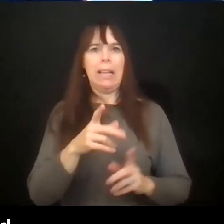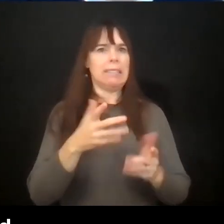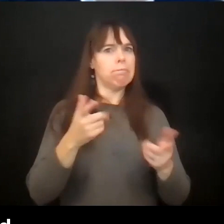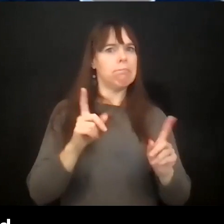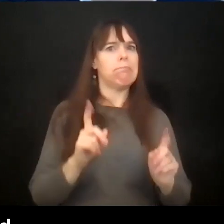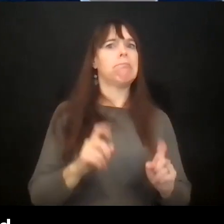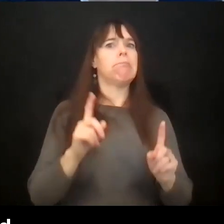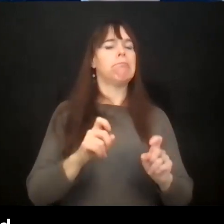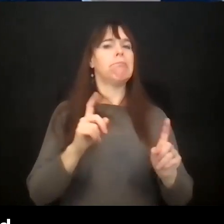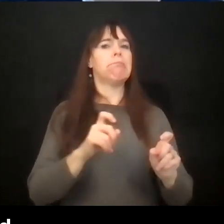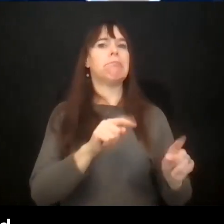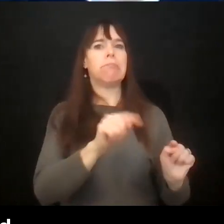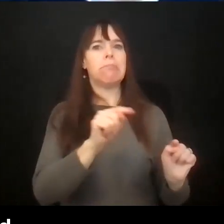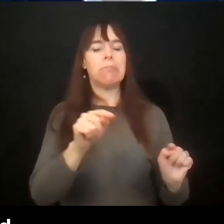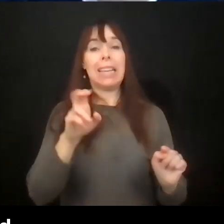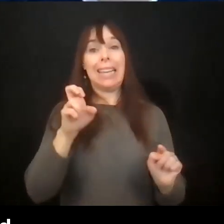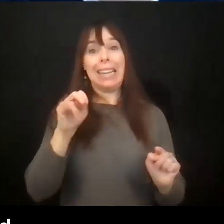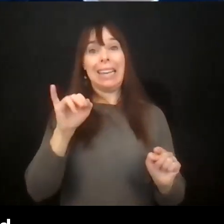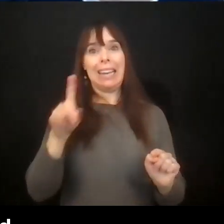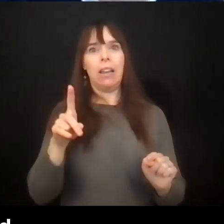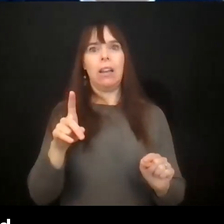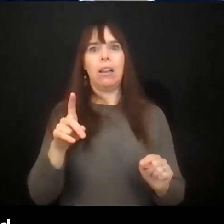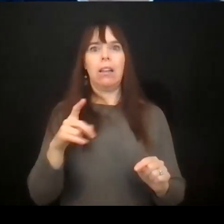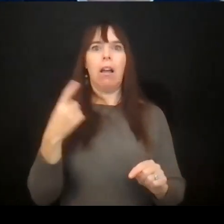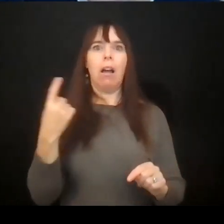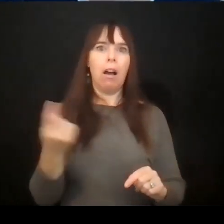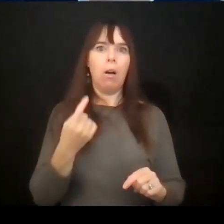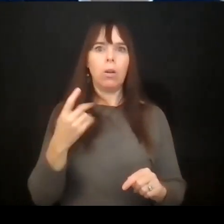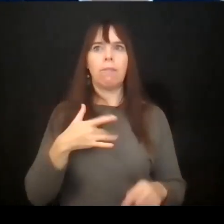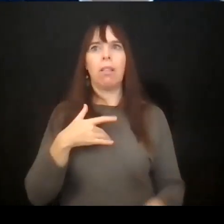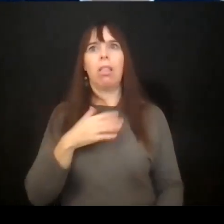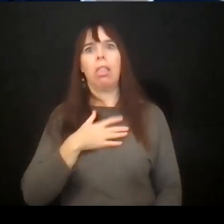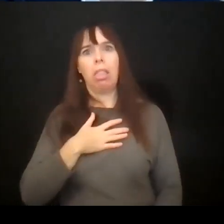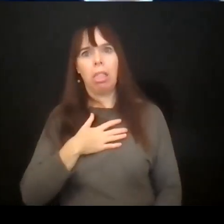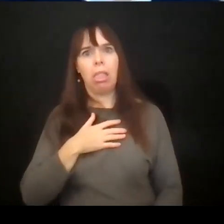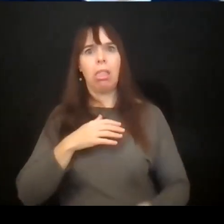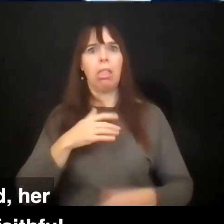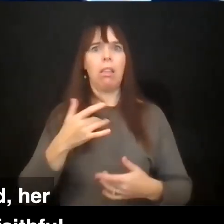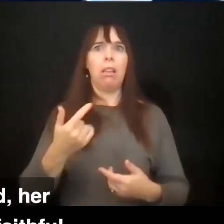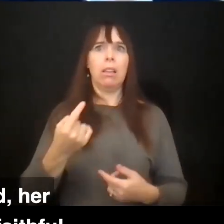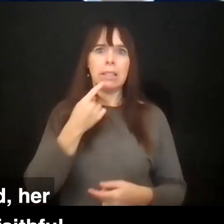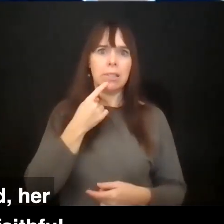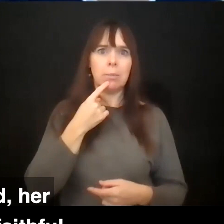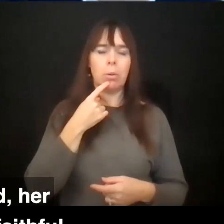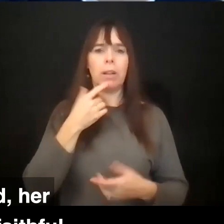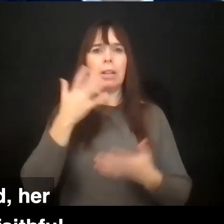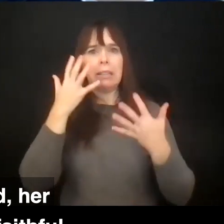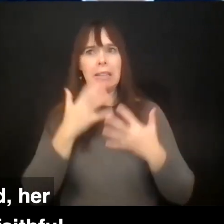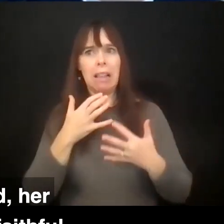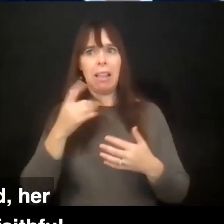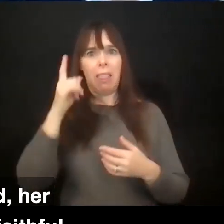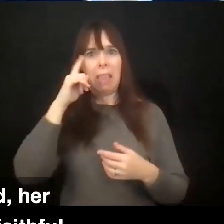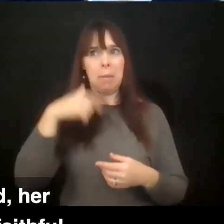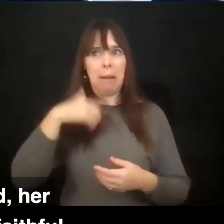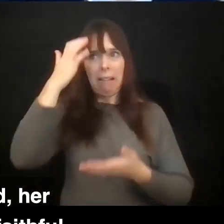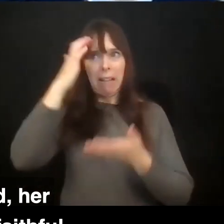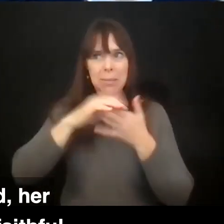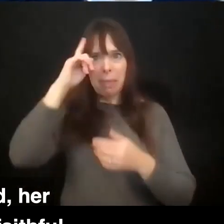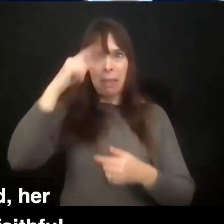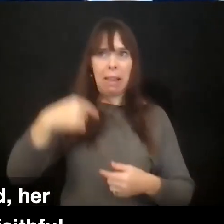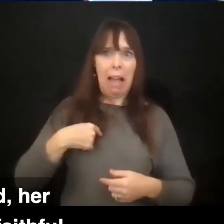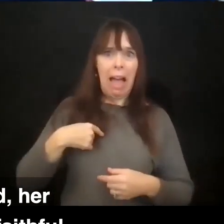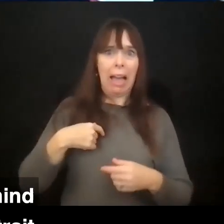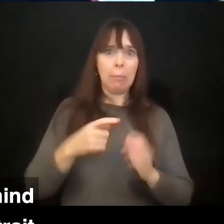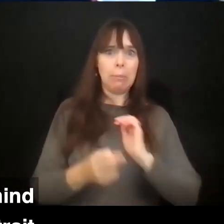So Enid is disconsolate. She's sad. She thinks her husband thinks she's